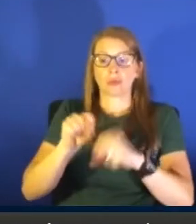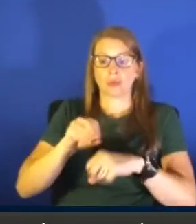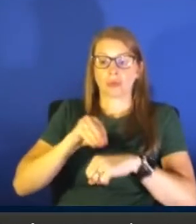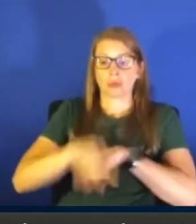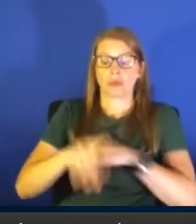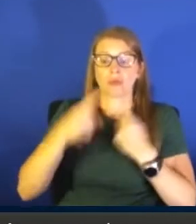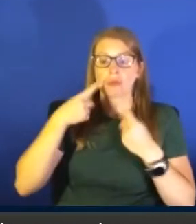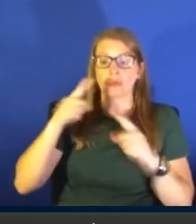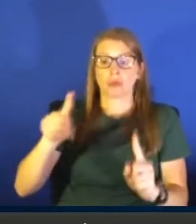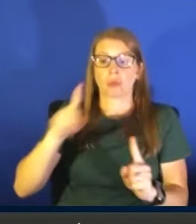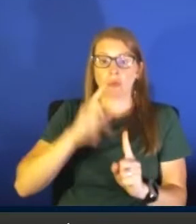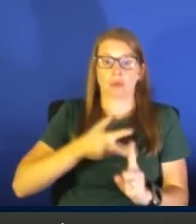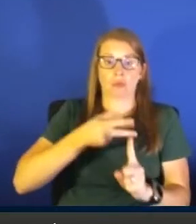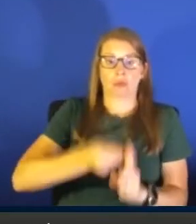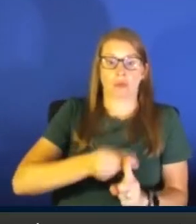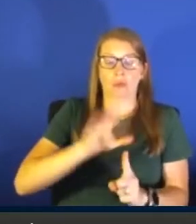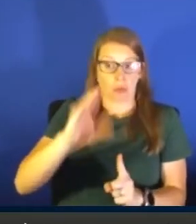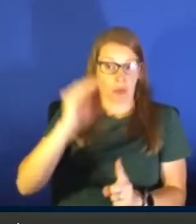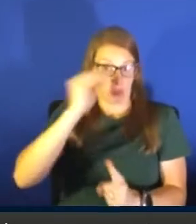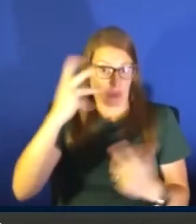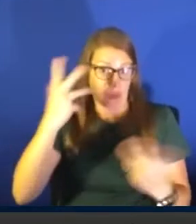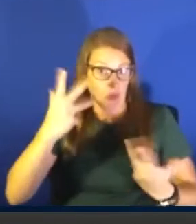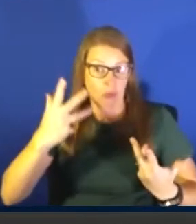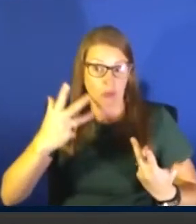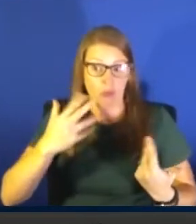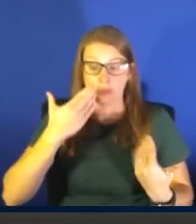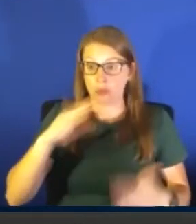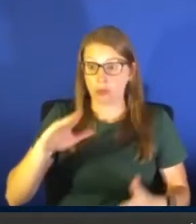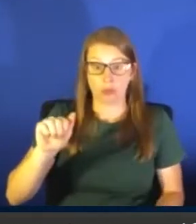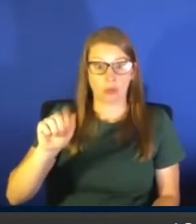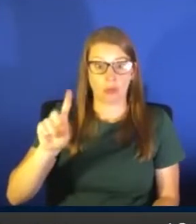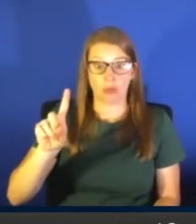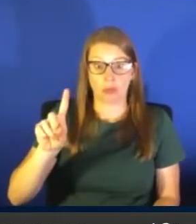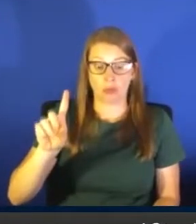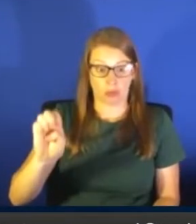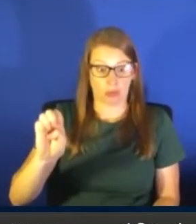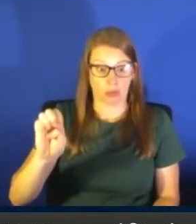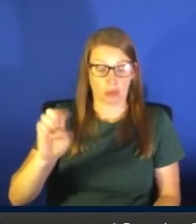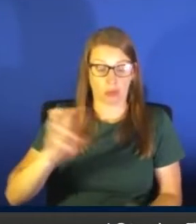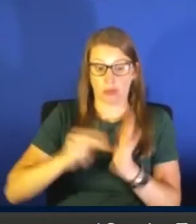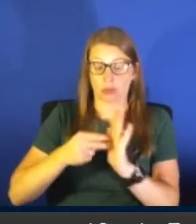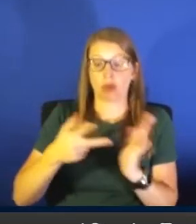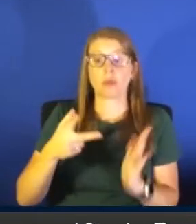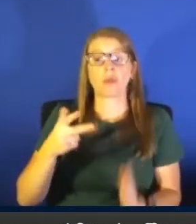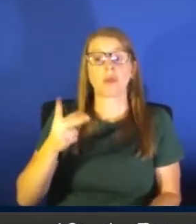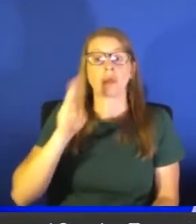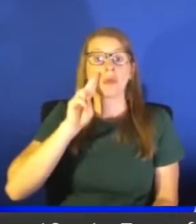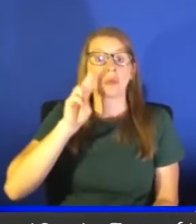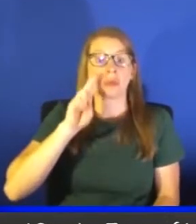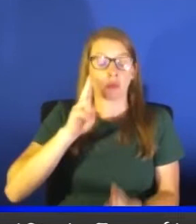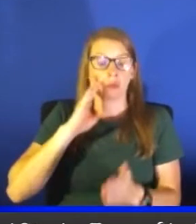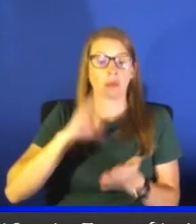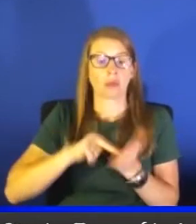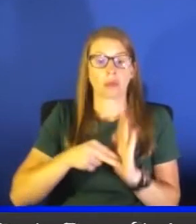of the vaccines? I don't know what ADE is, and I bet you Dr. Hawkinson does. It's basically antibody-dependent